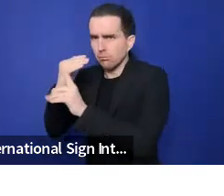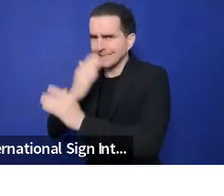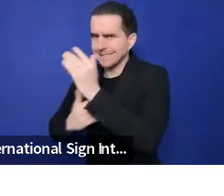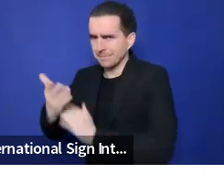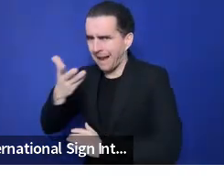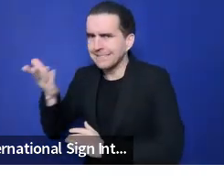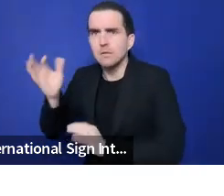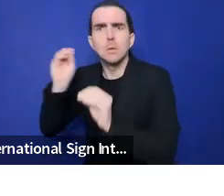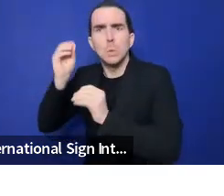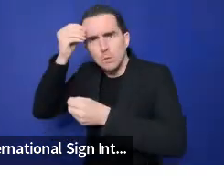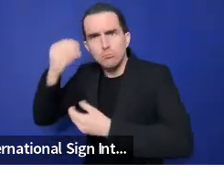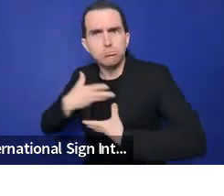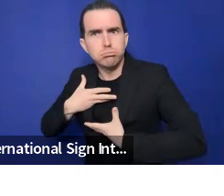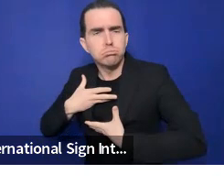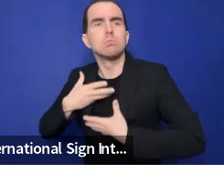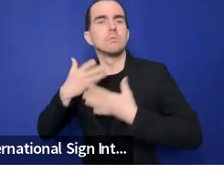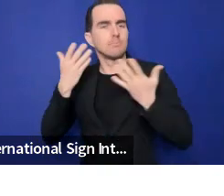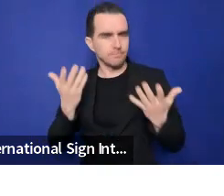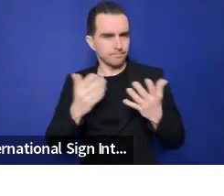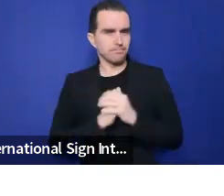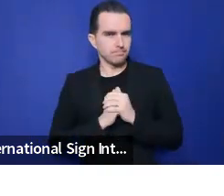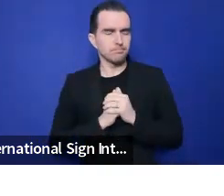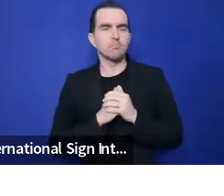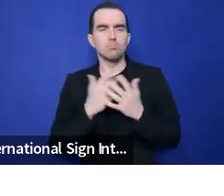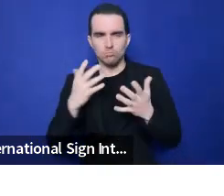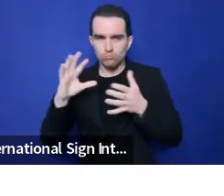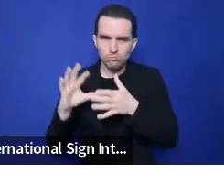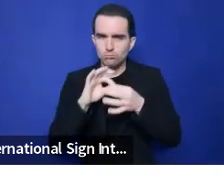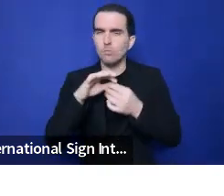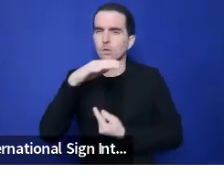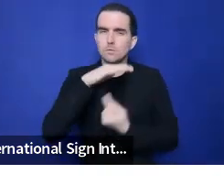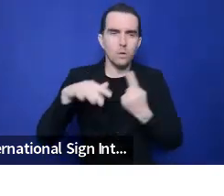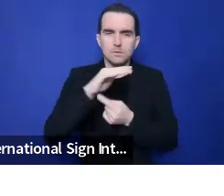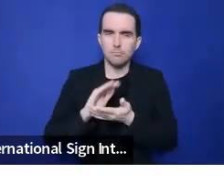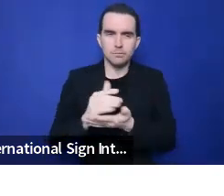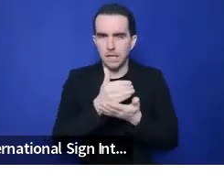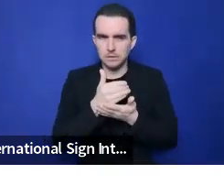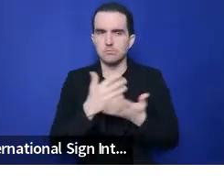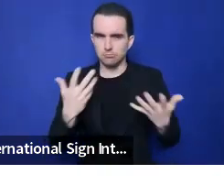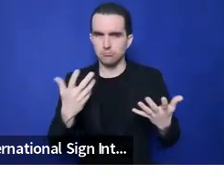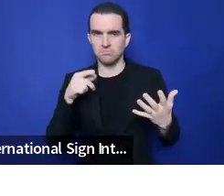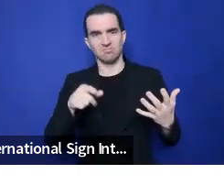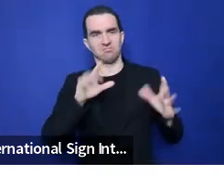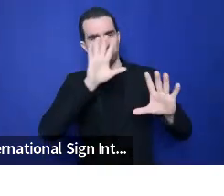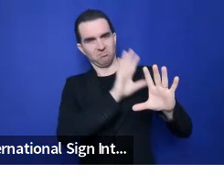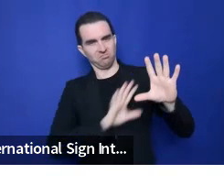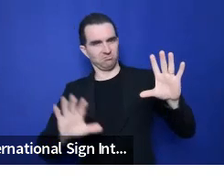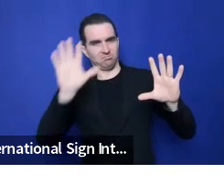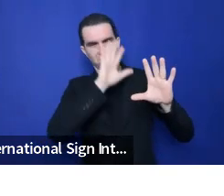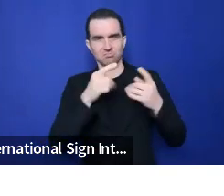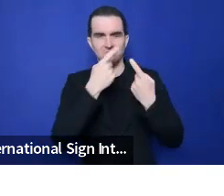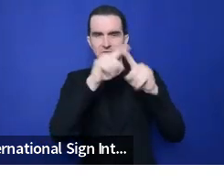poor Brazilians. There are two separate streams to the BPC. One is specifically for people over the age